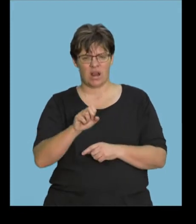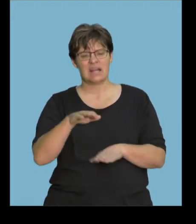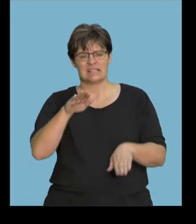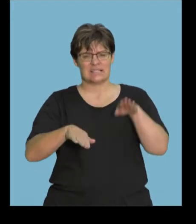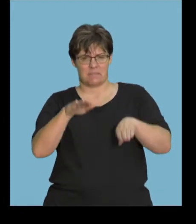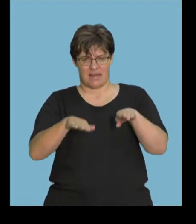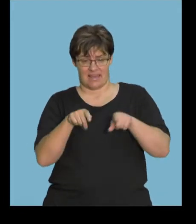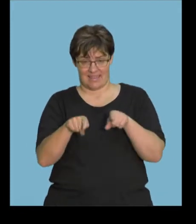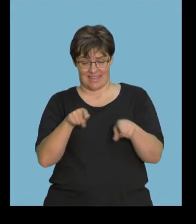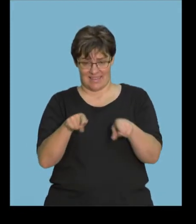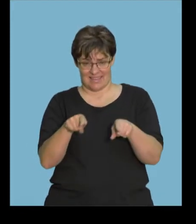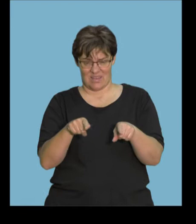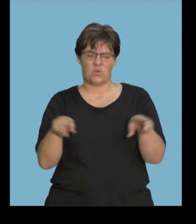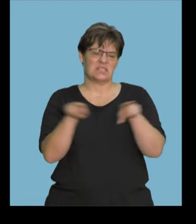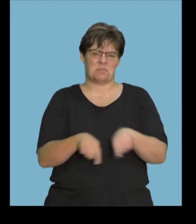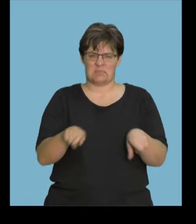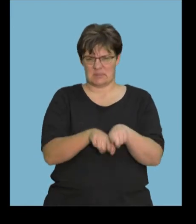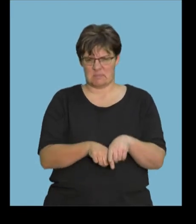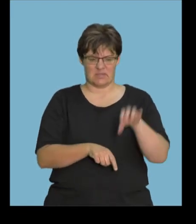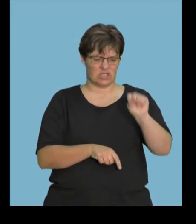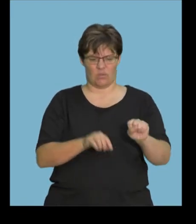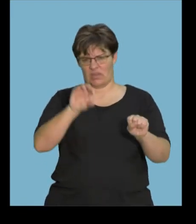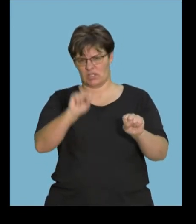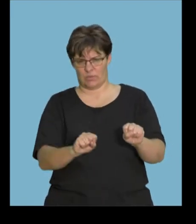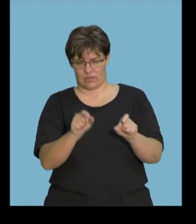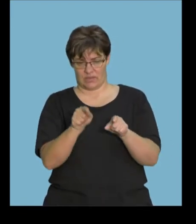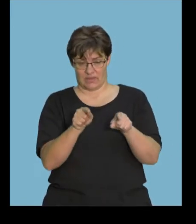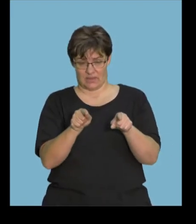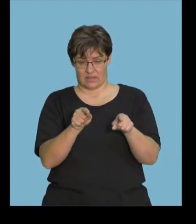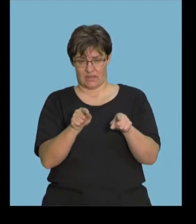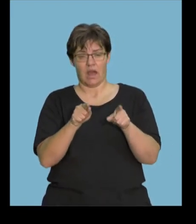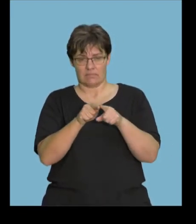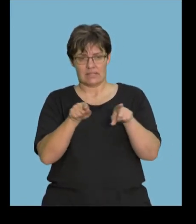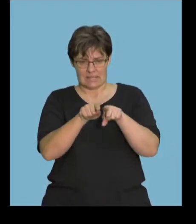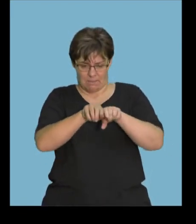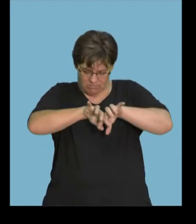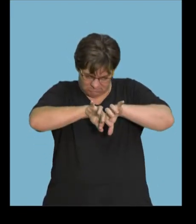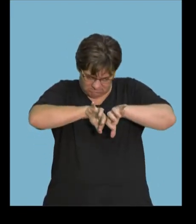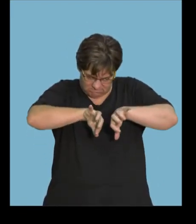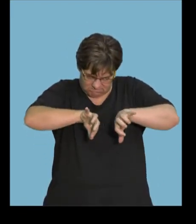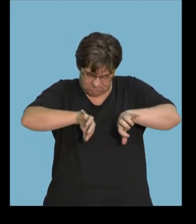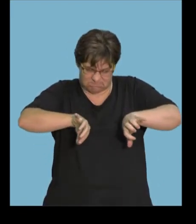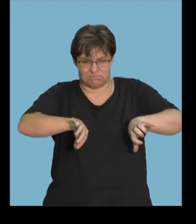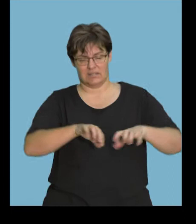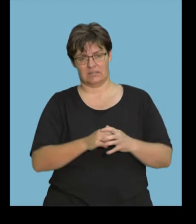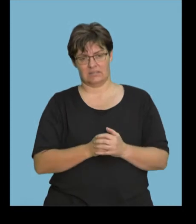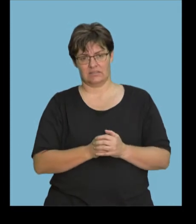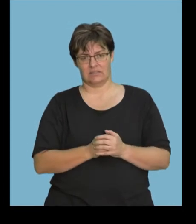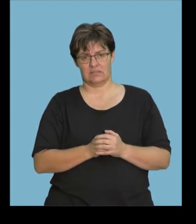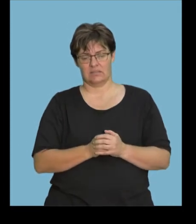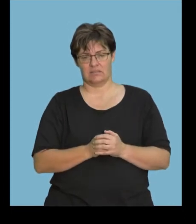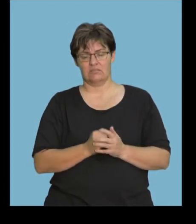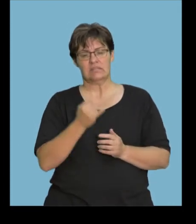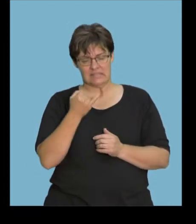is similar poles. They're similar or same poles. So these two, they tend to push each other away. So